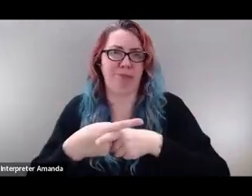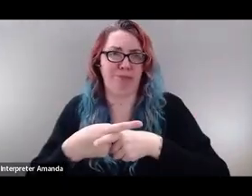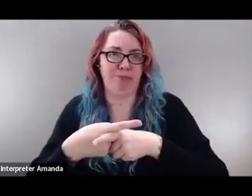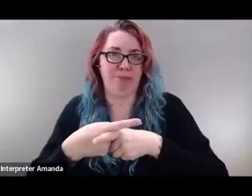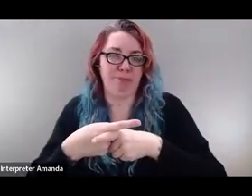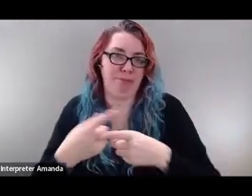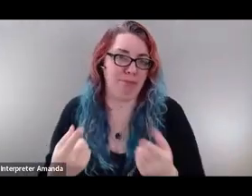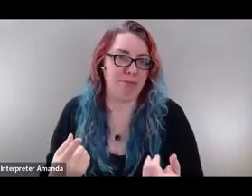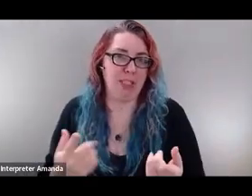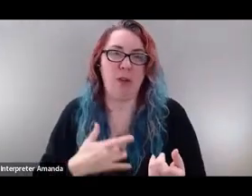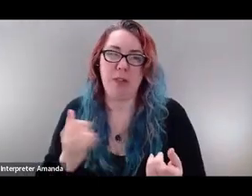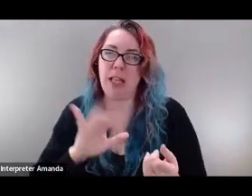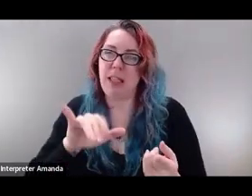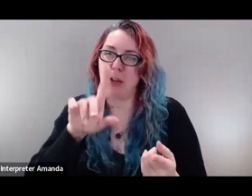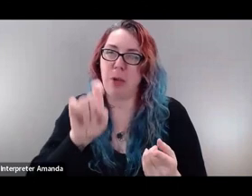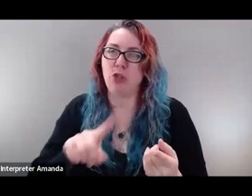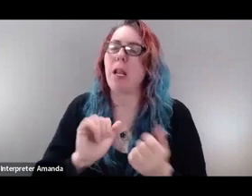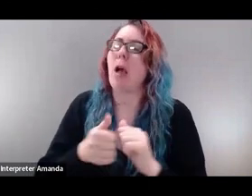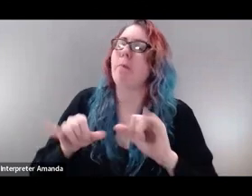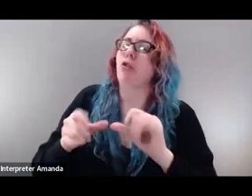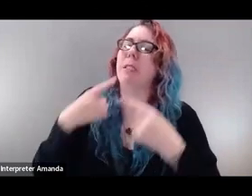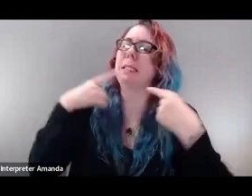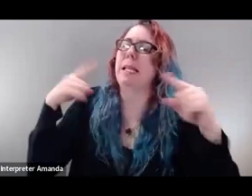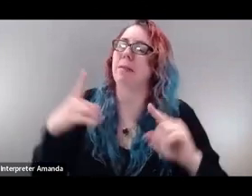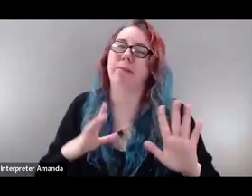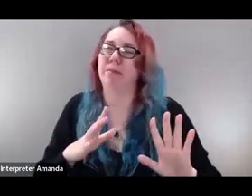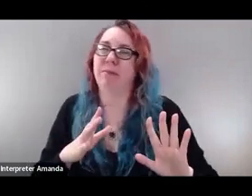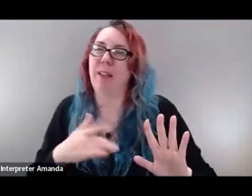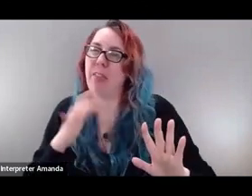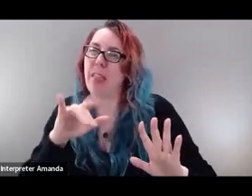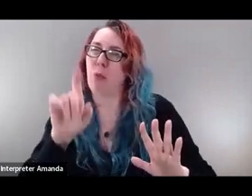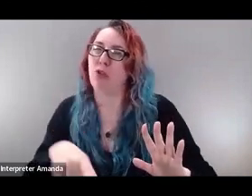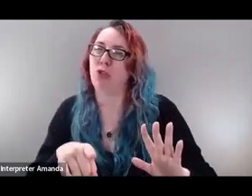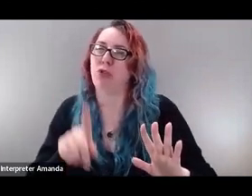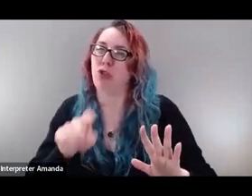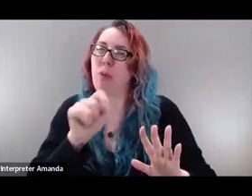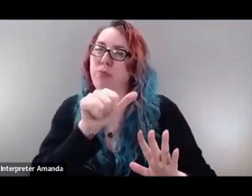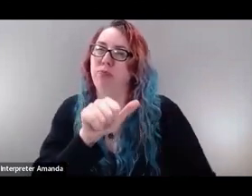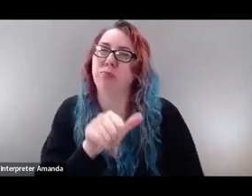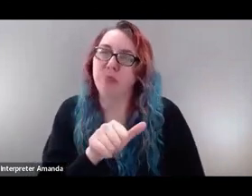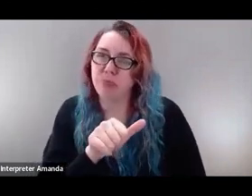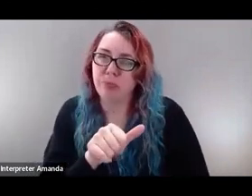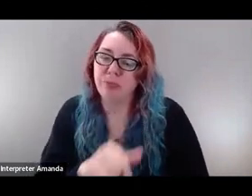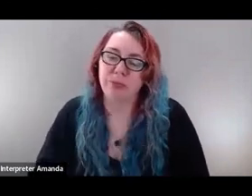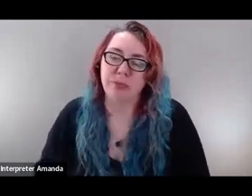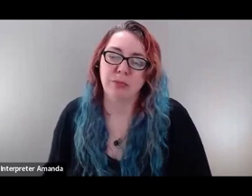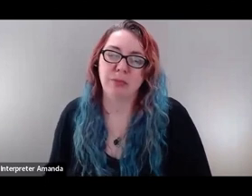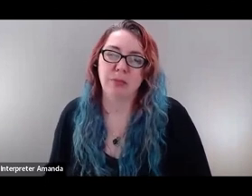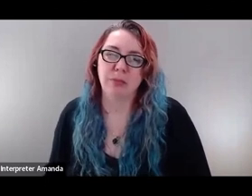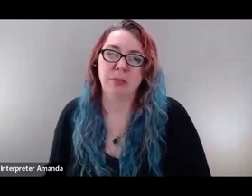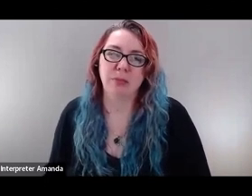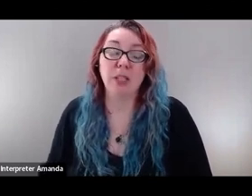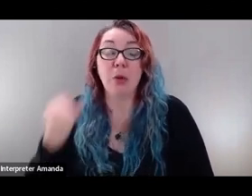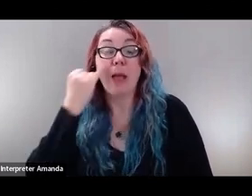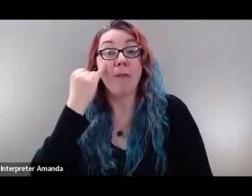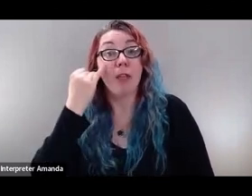not put that question in there anymore. But so I think for me, it's like really making that, if we're going to see this as artistic